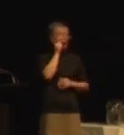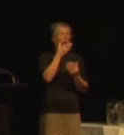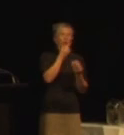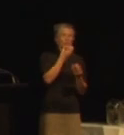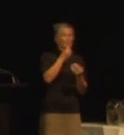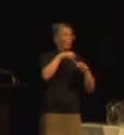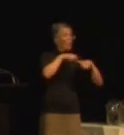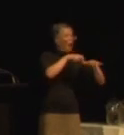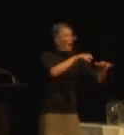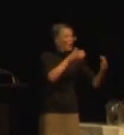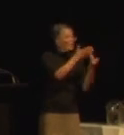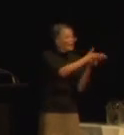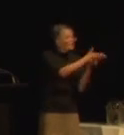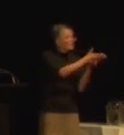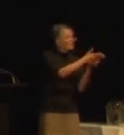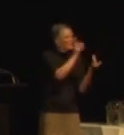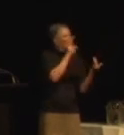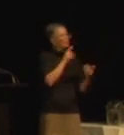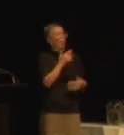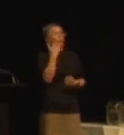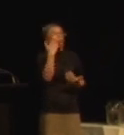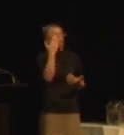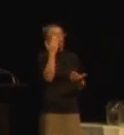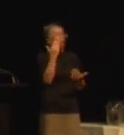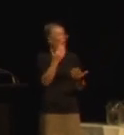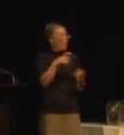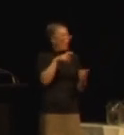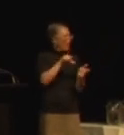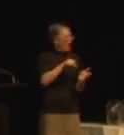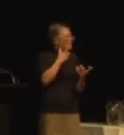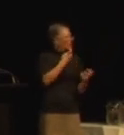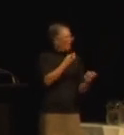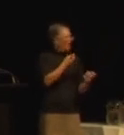archives and collections that people would otherwise not know about or are difficult to find.